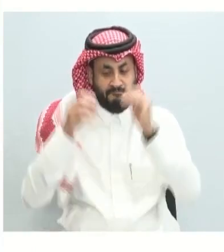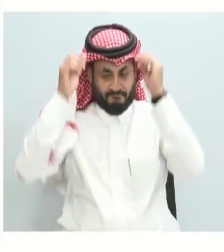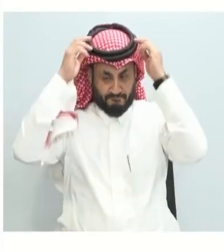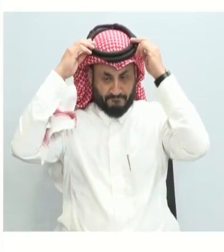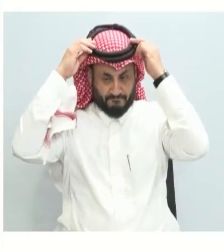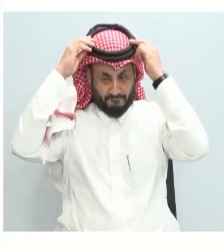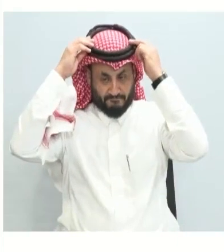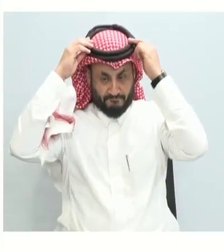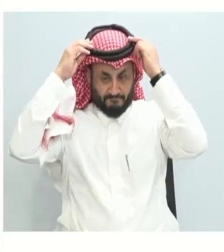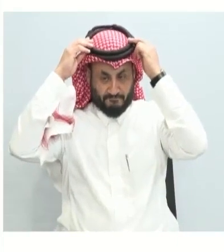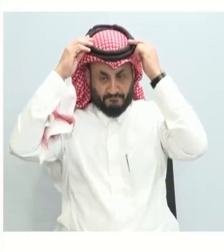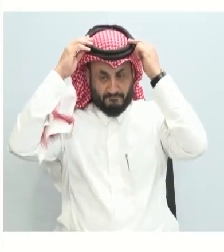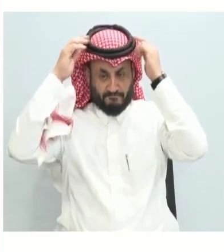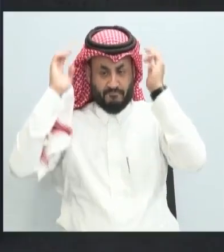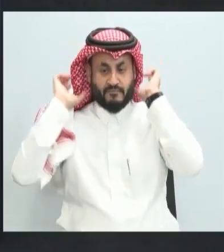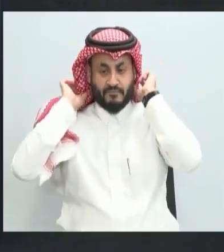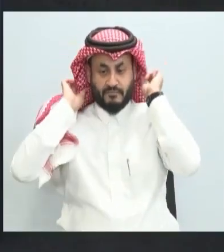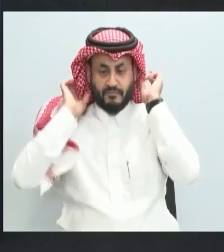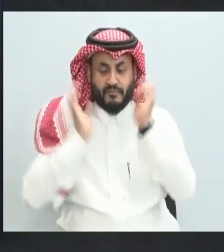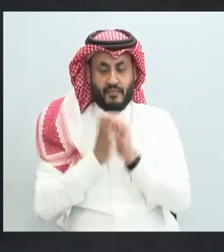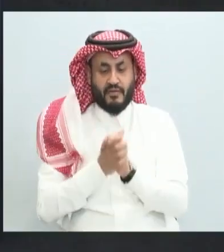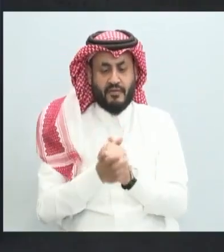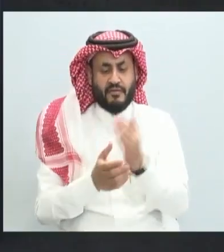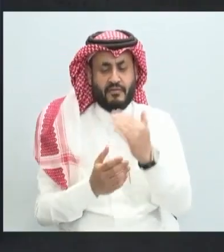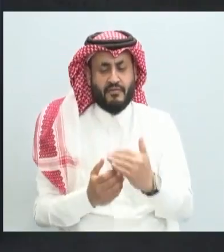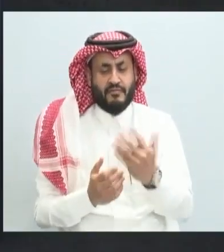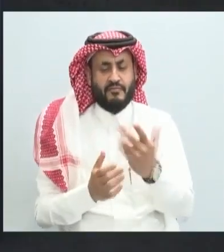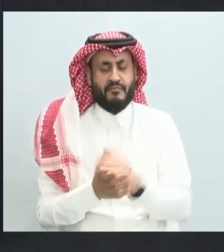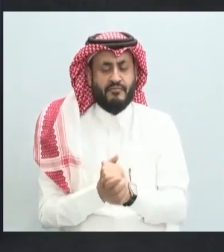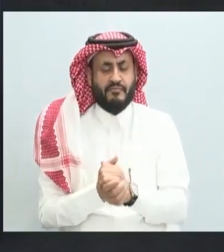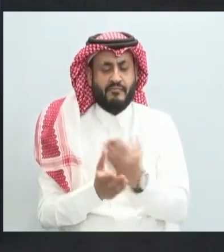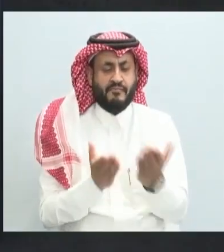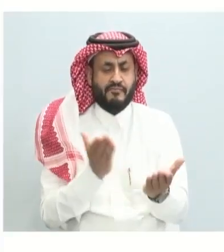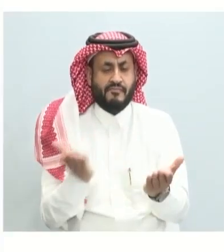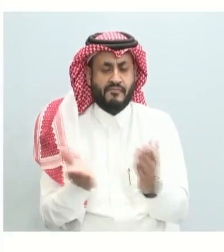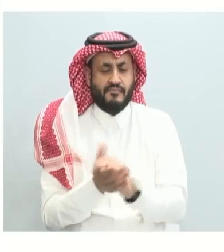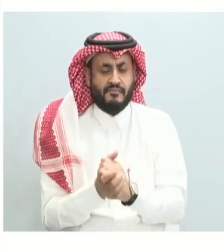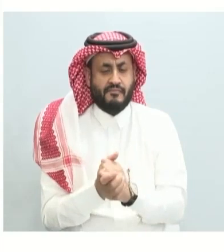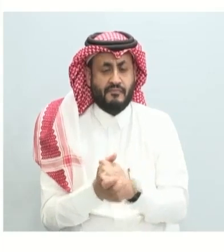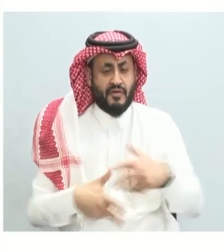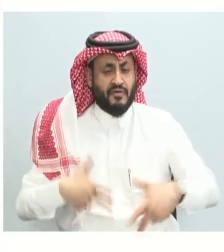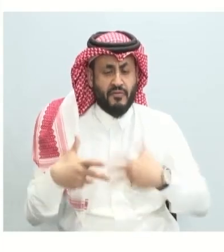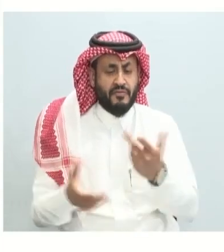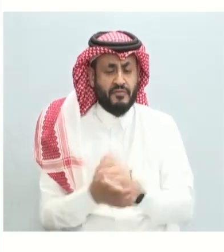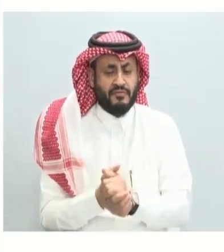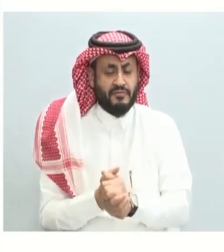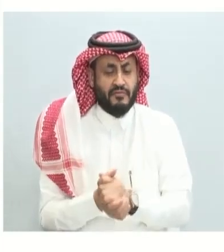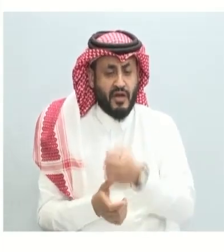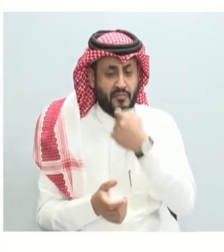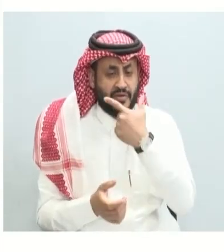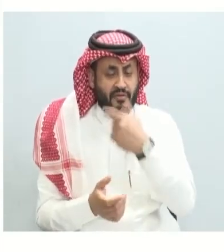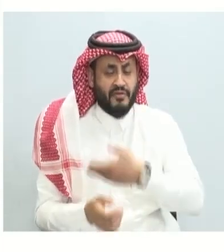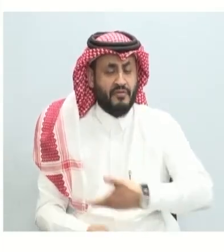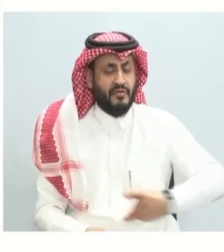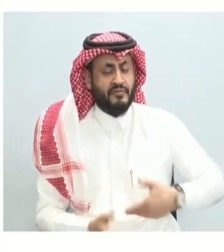He is 10. What about the next one? He is a very